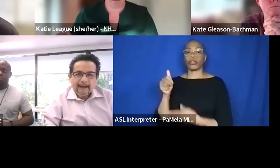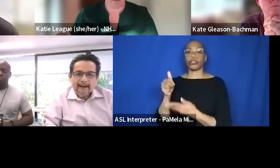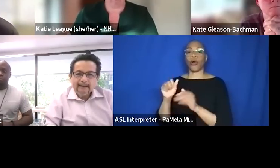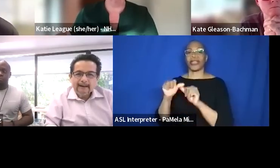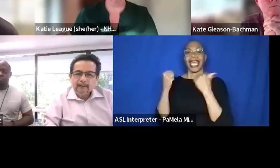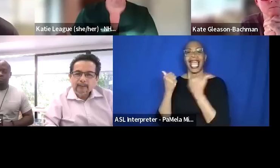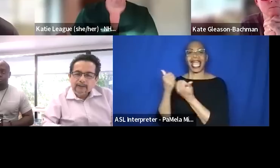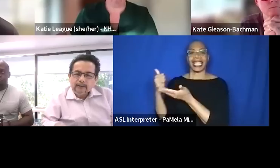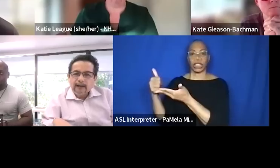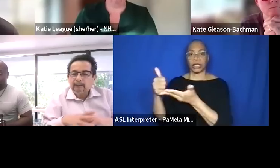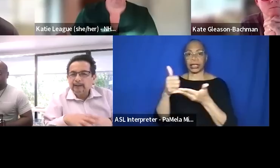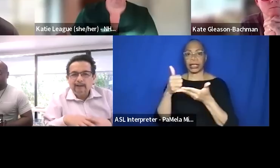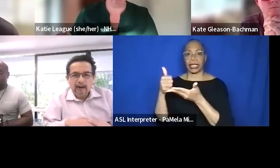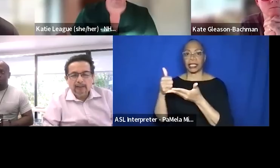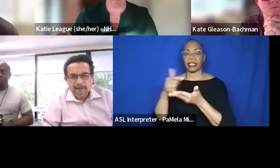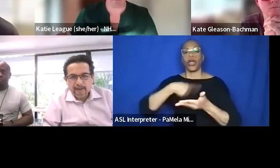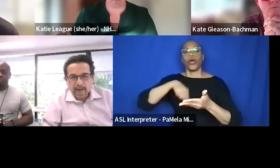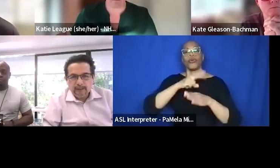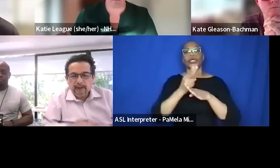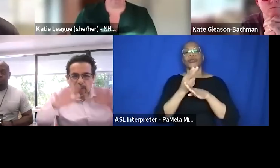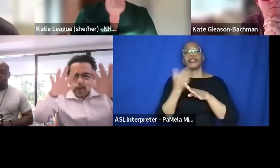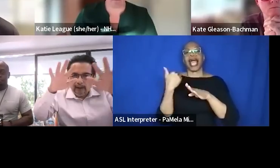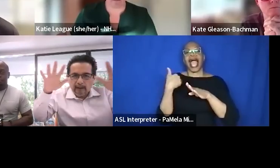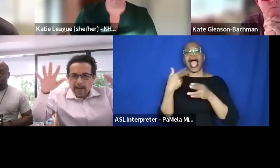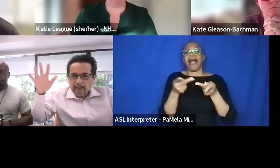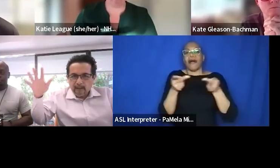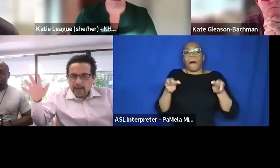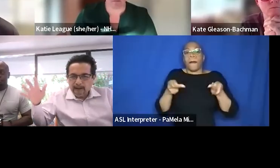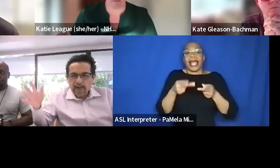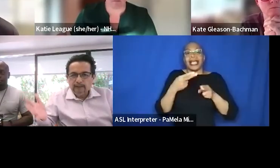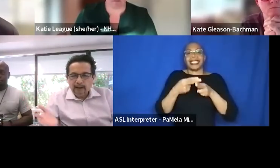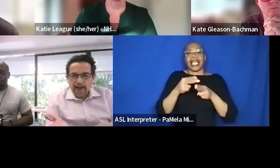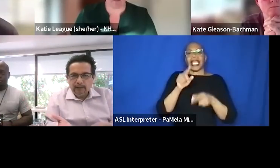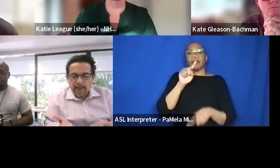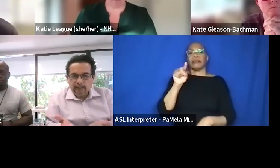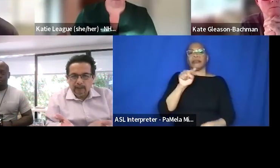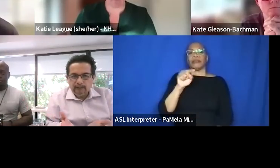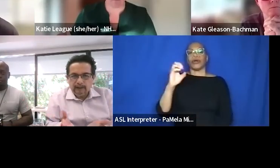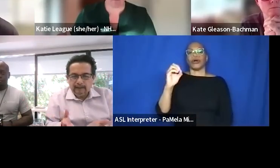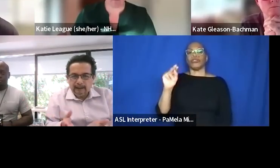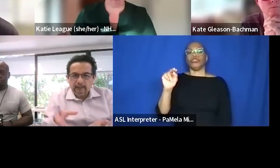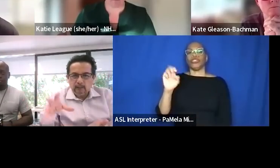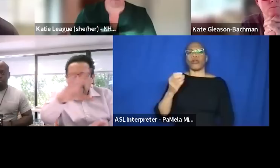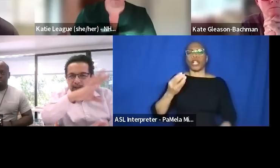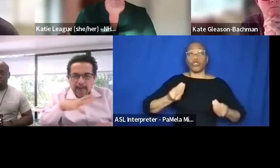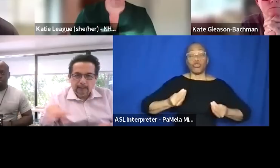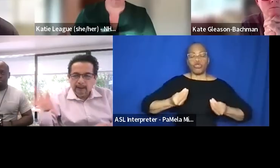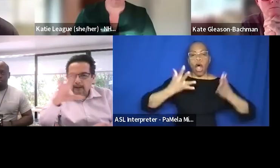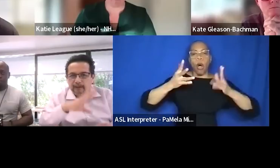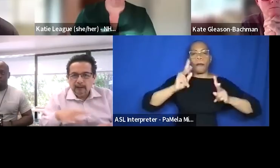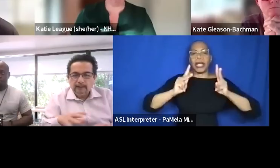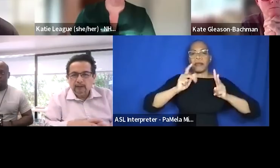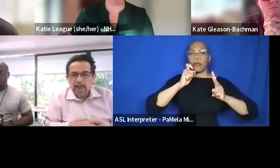agencies. And we used to have a place called The Zone, where there was hundreds and hundreds of folks that slept around